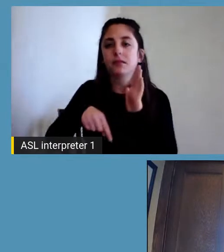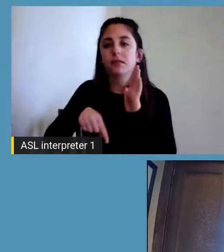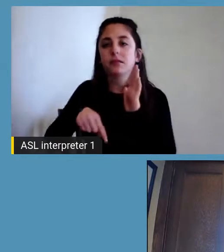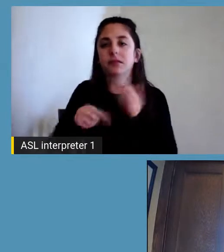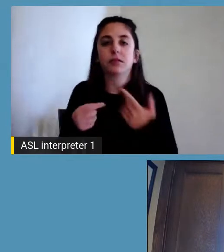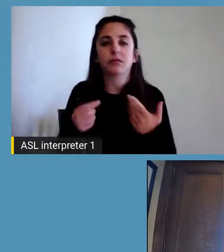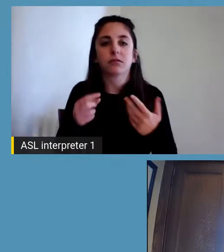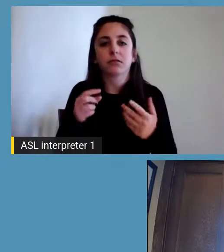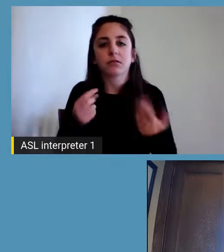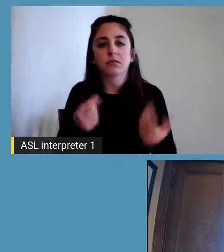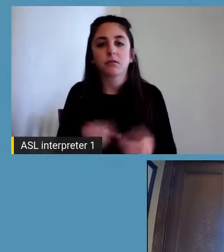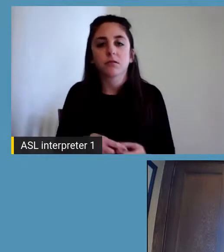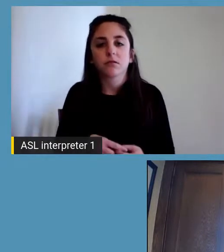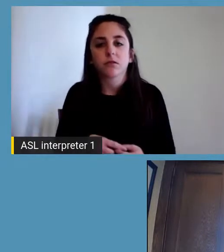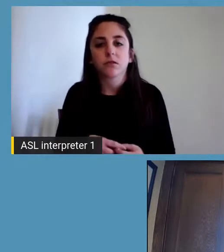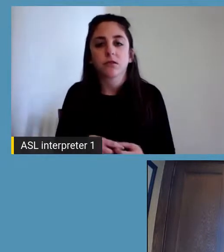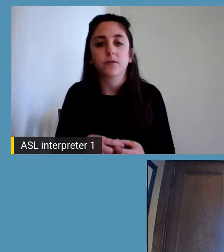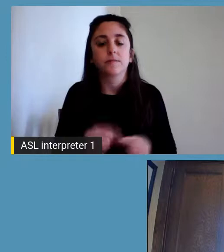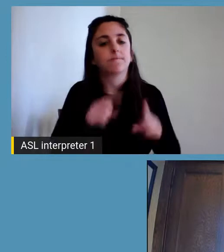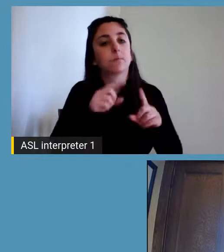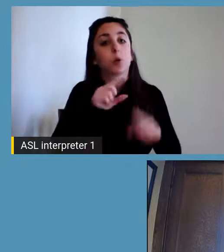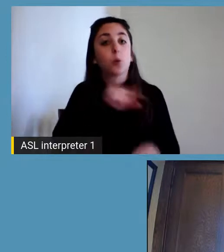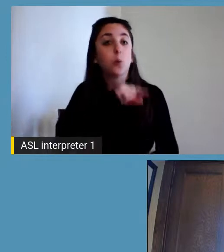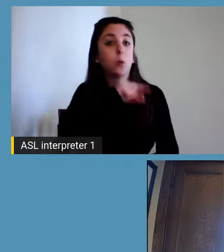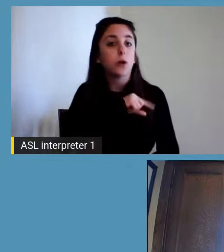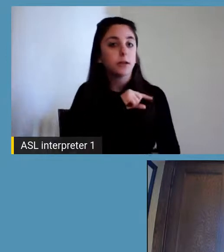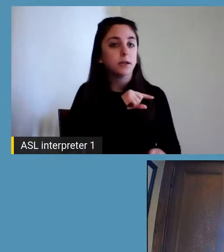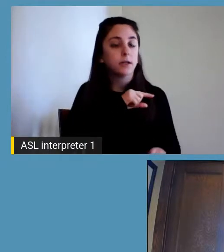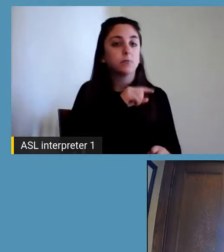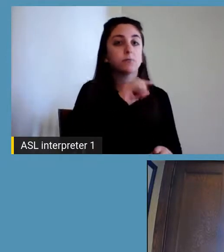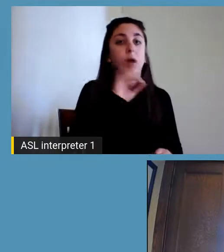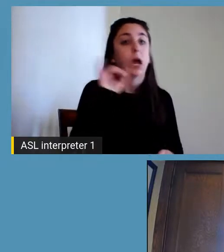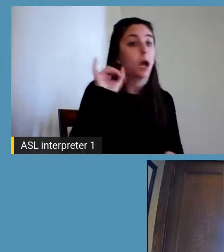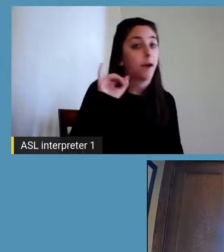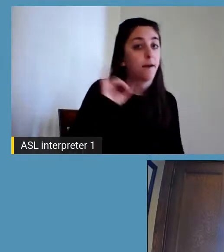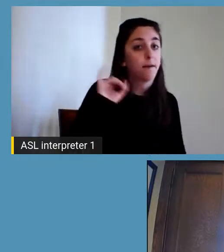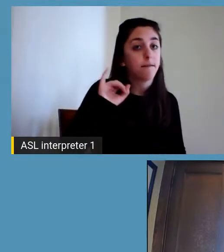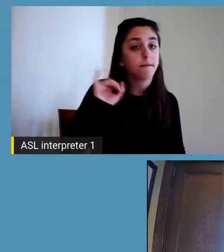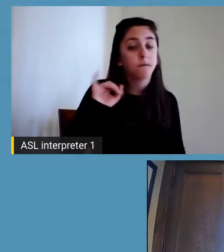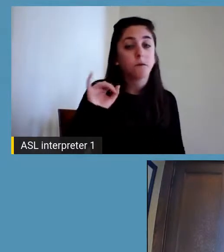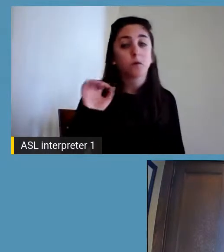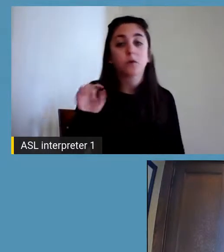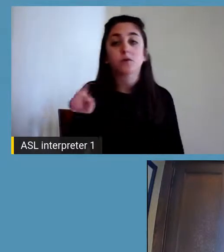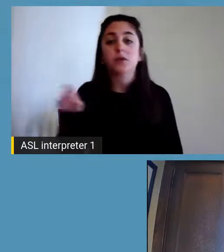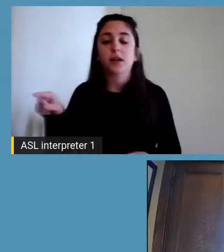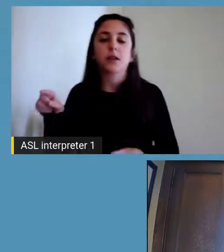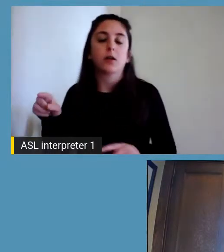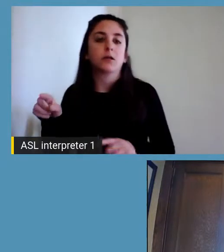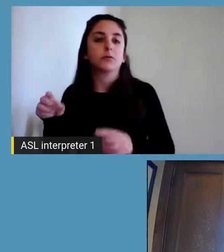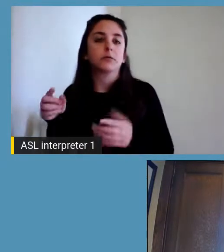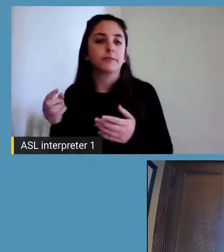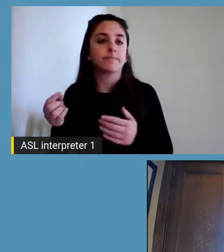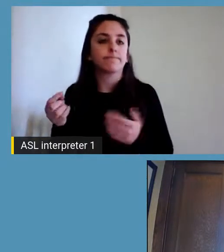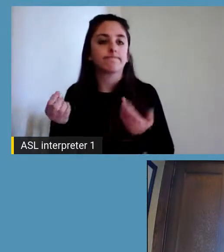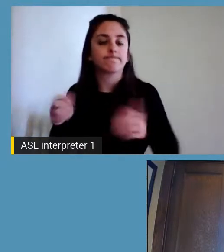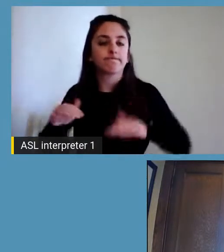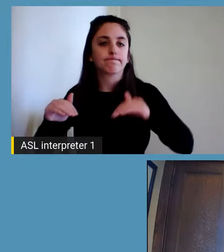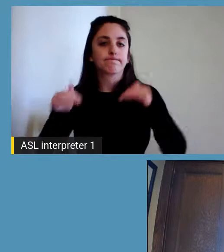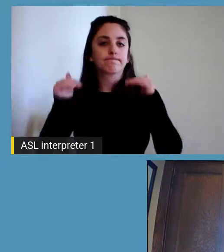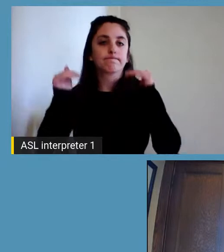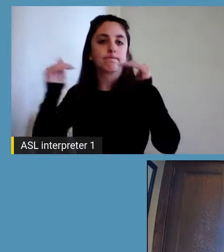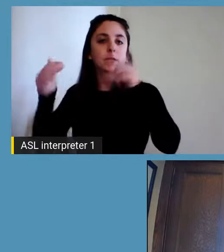The difference in quality between your iPhone and the more substantial investment